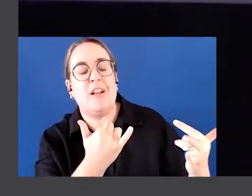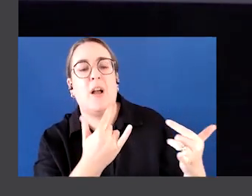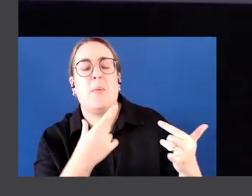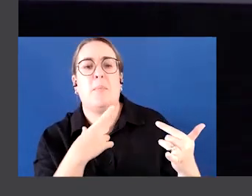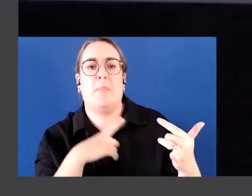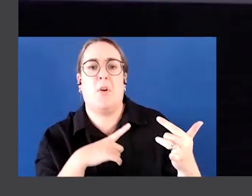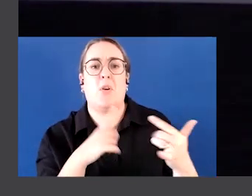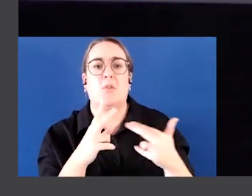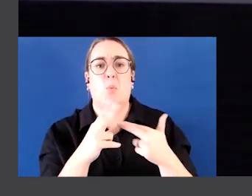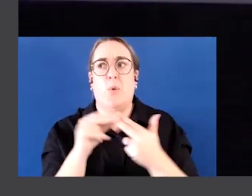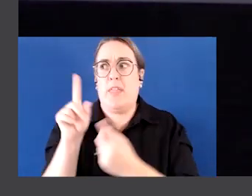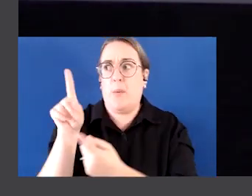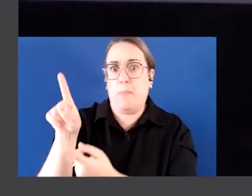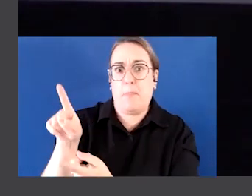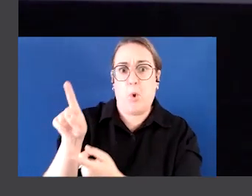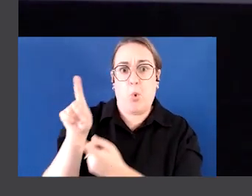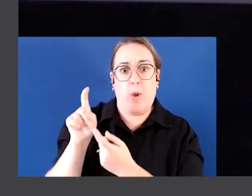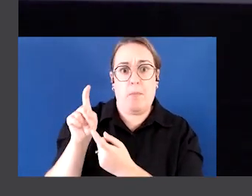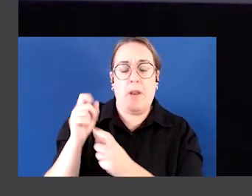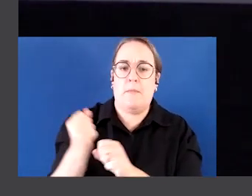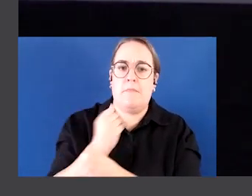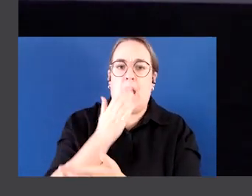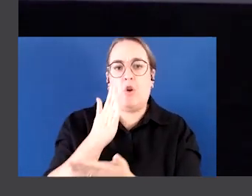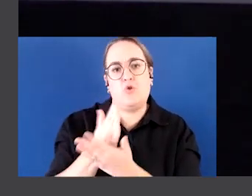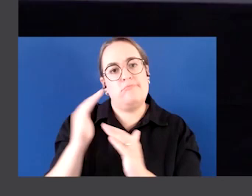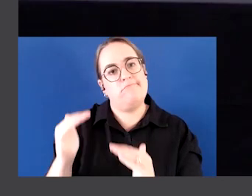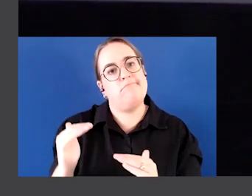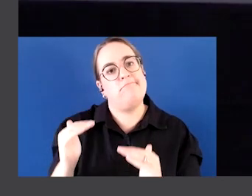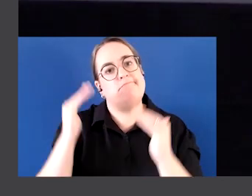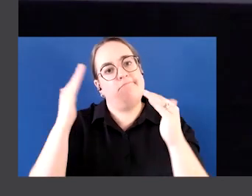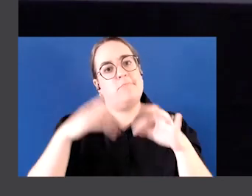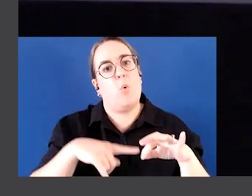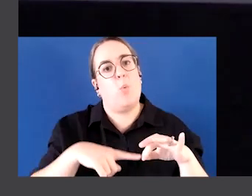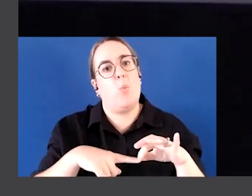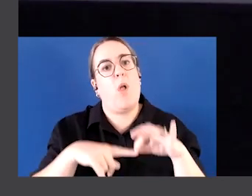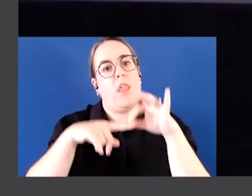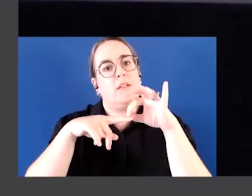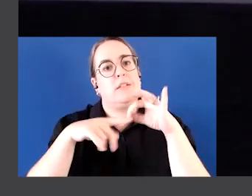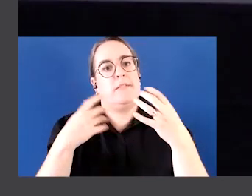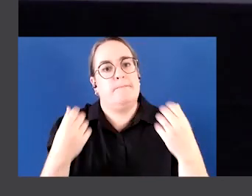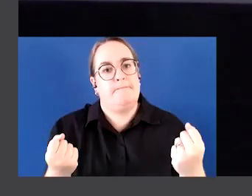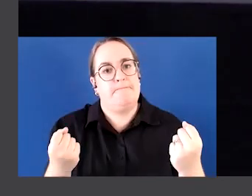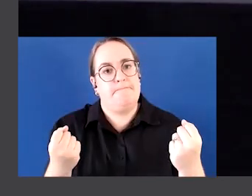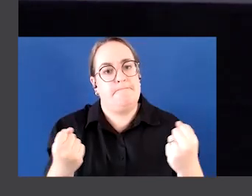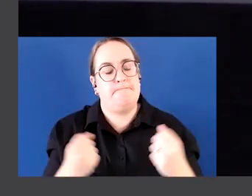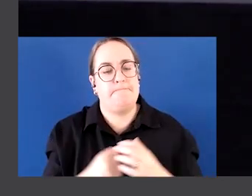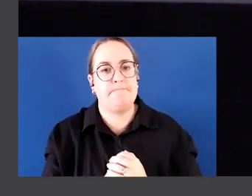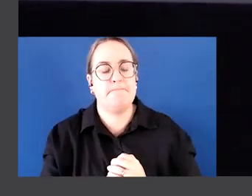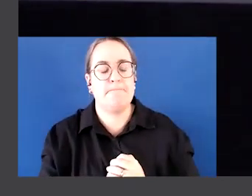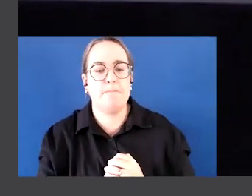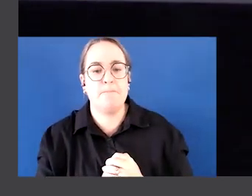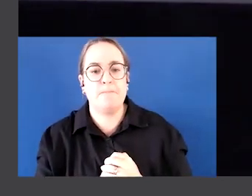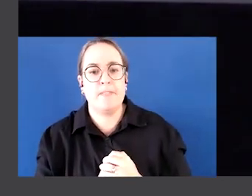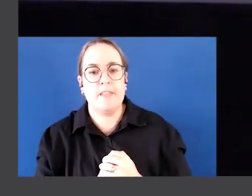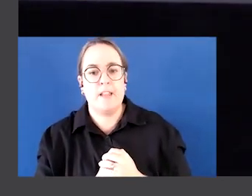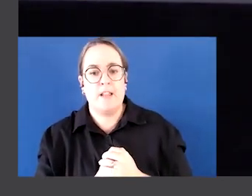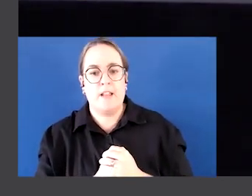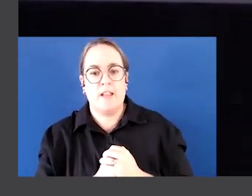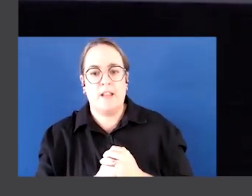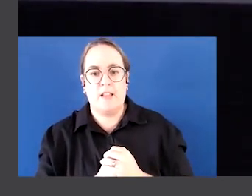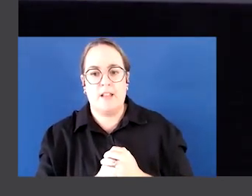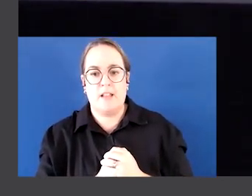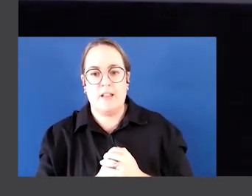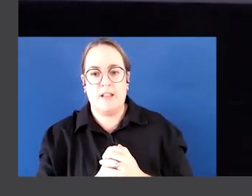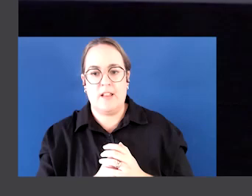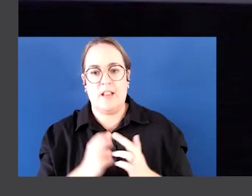the sort of integrity of the process, particularly around procurement, is very, very important to us at MTIA. Thanks, Sarah. And we've got a few